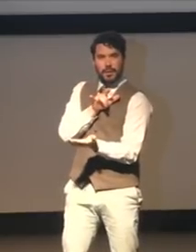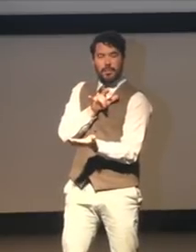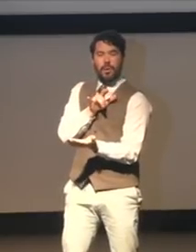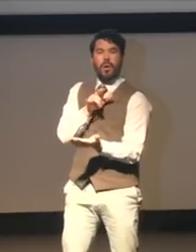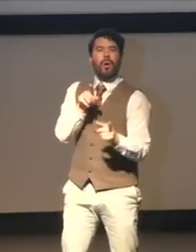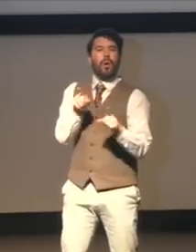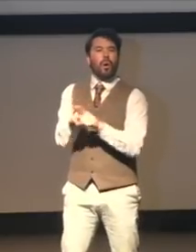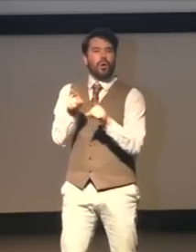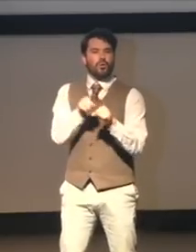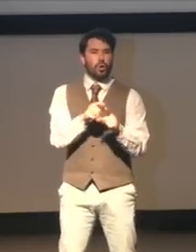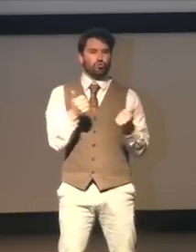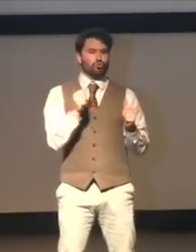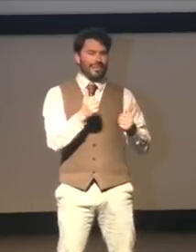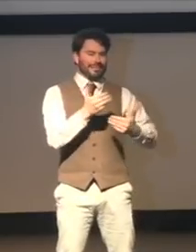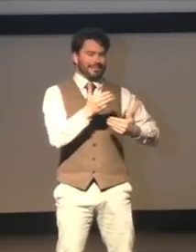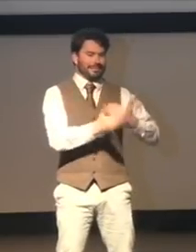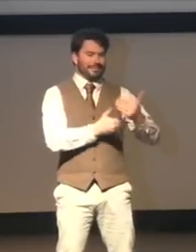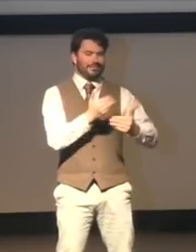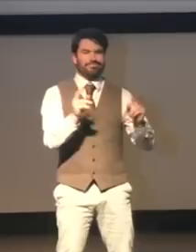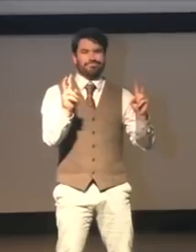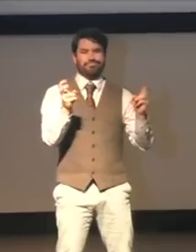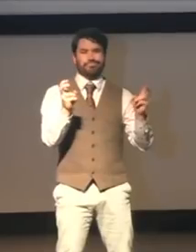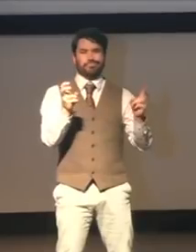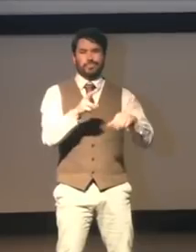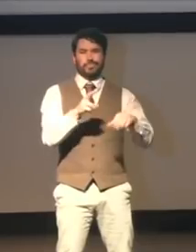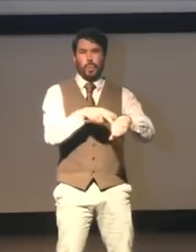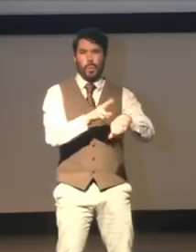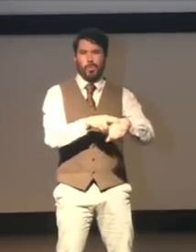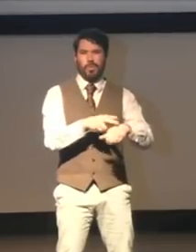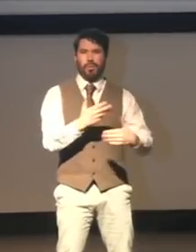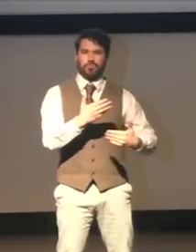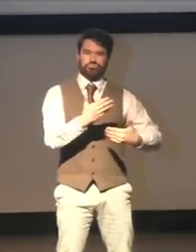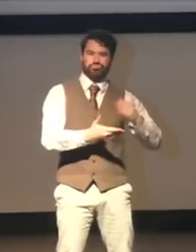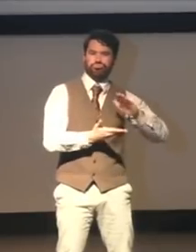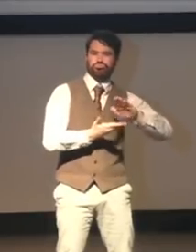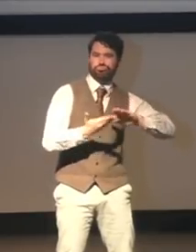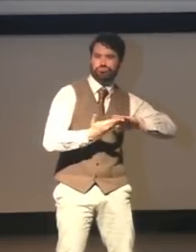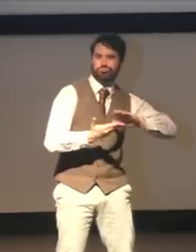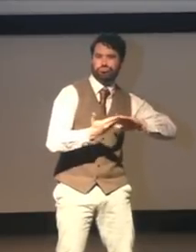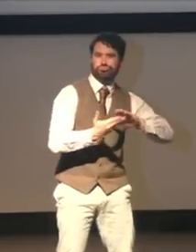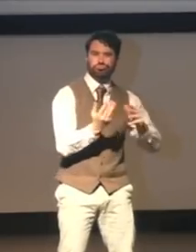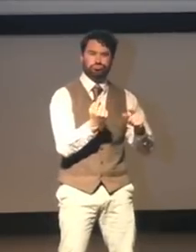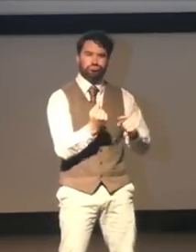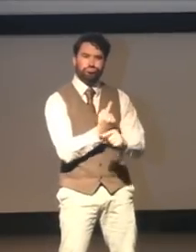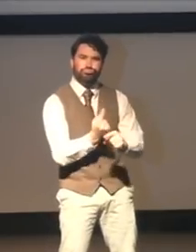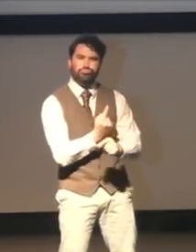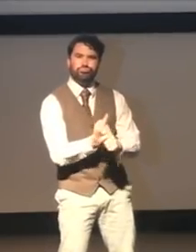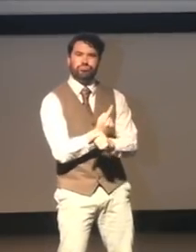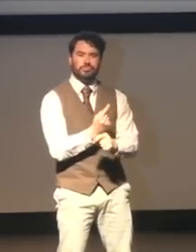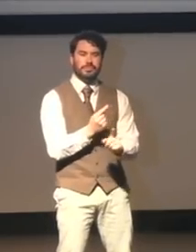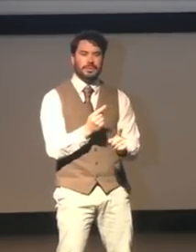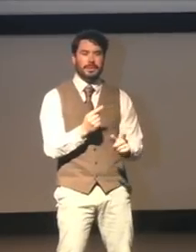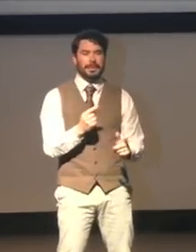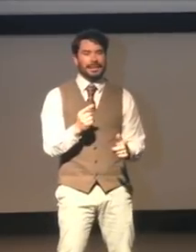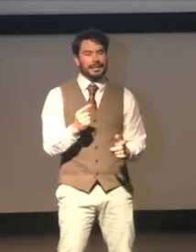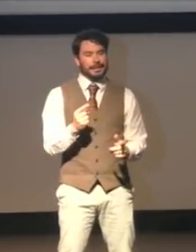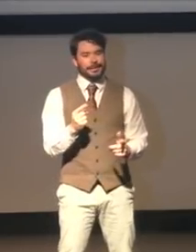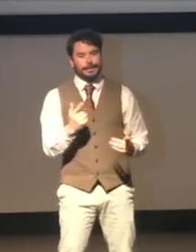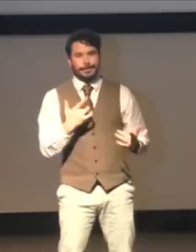normal. We want to return to normal, but that I'm afraid that's not really where,